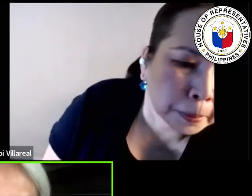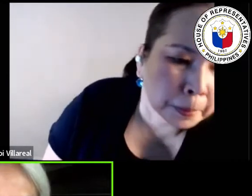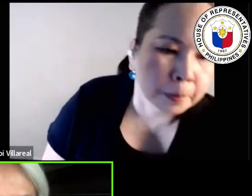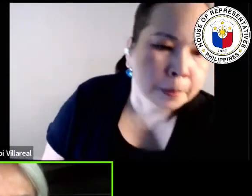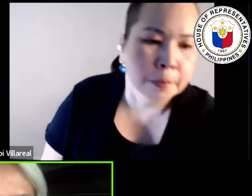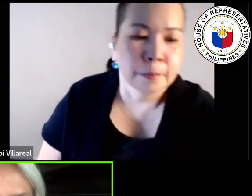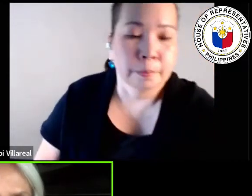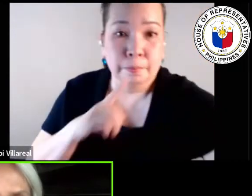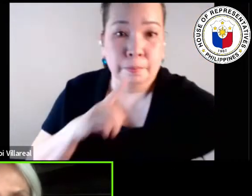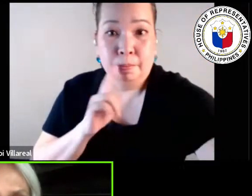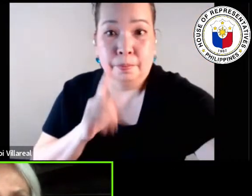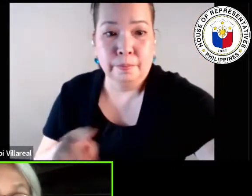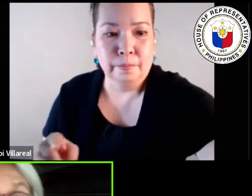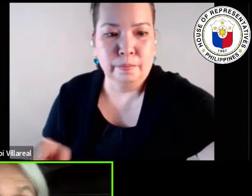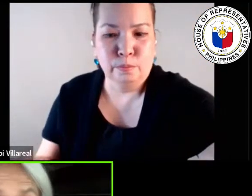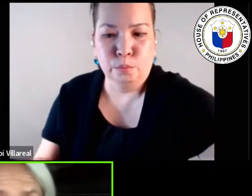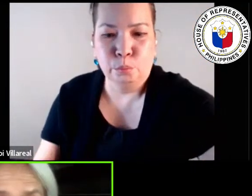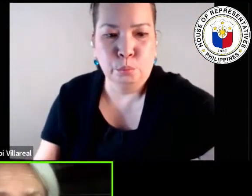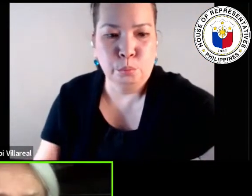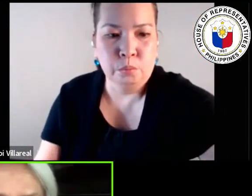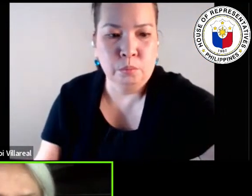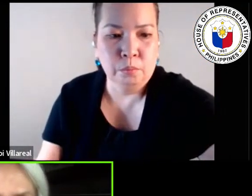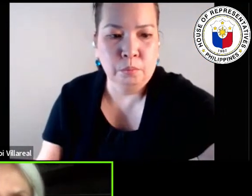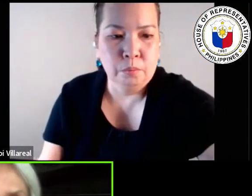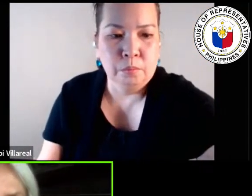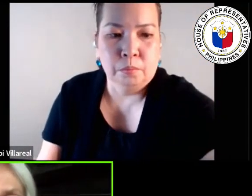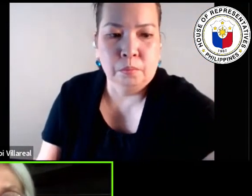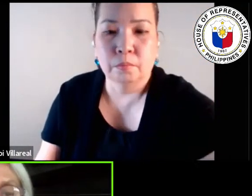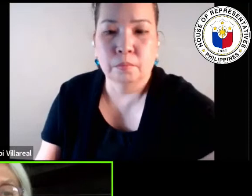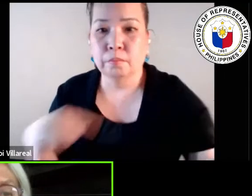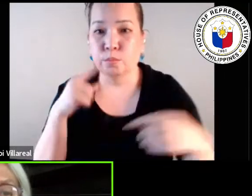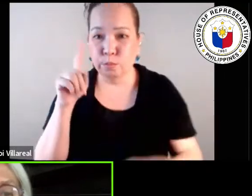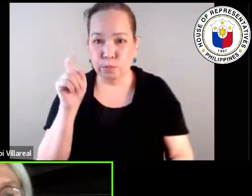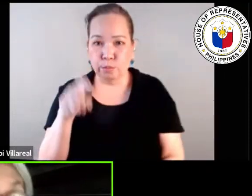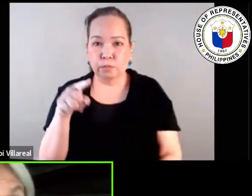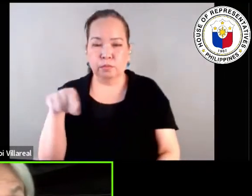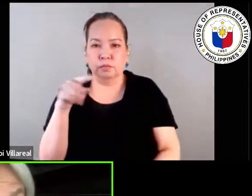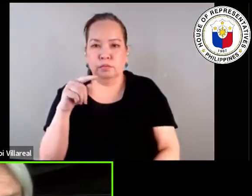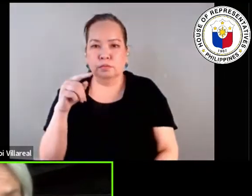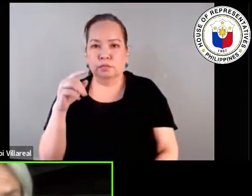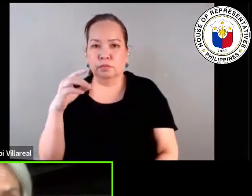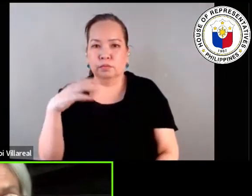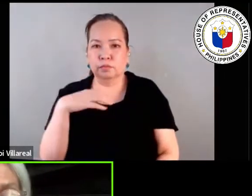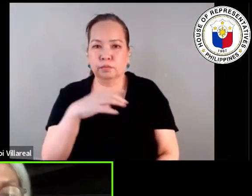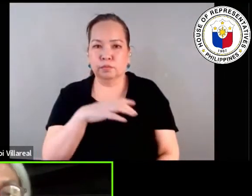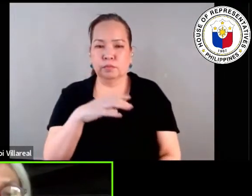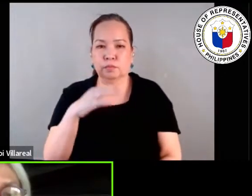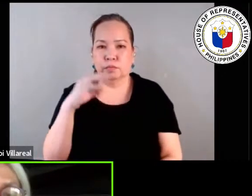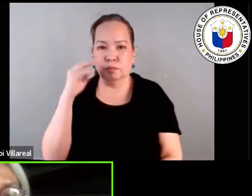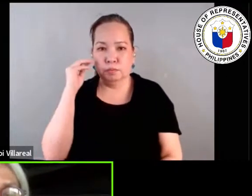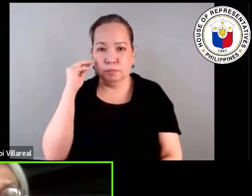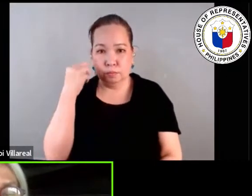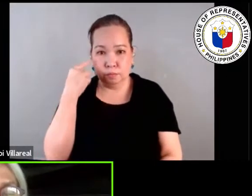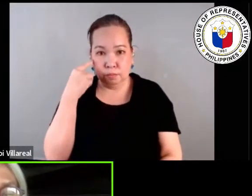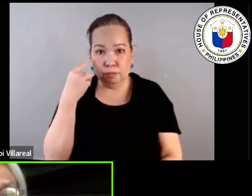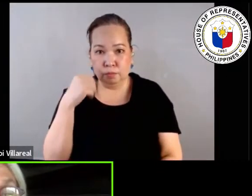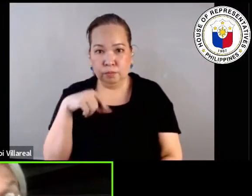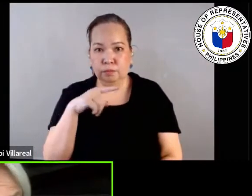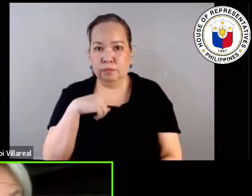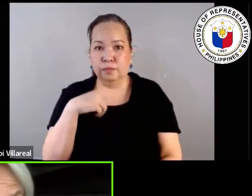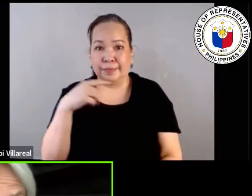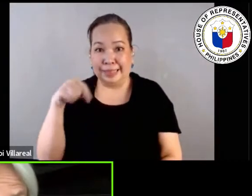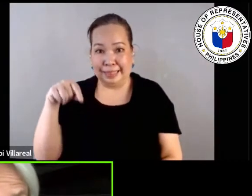lang namin, ukol doon sa katanungan ni Kongresista Go, ay nahuhuli po ang